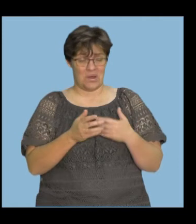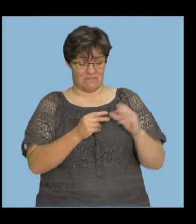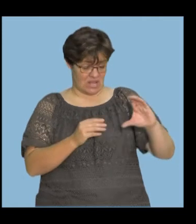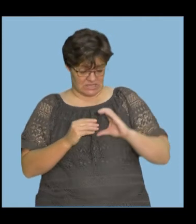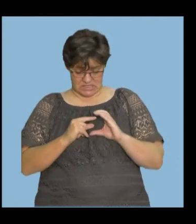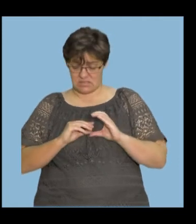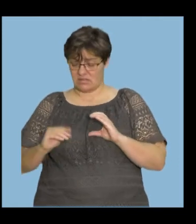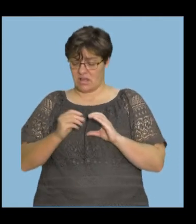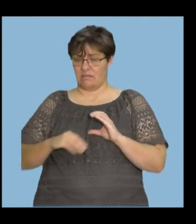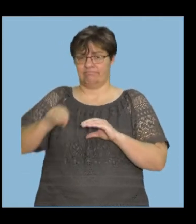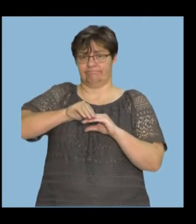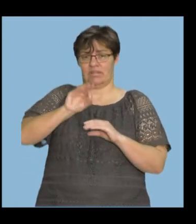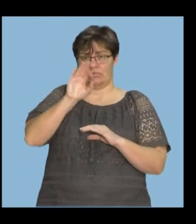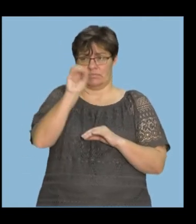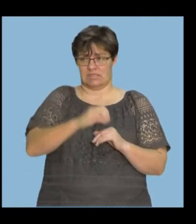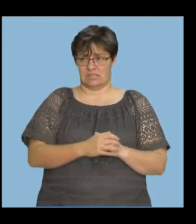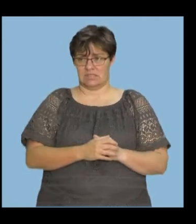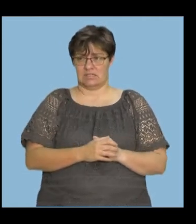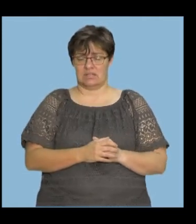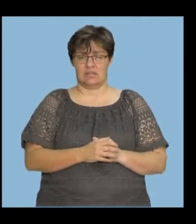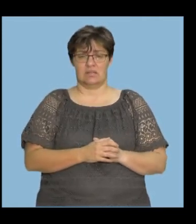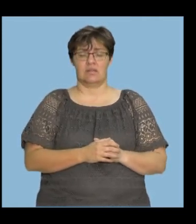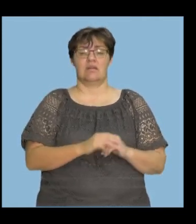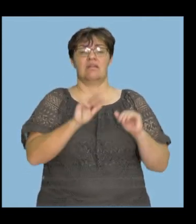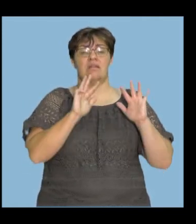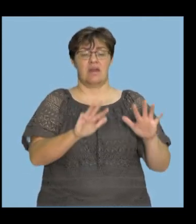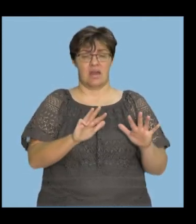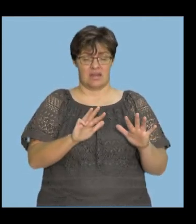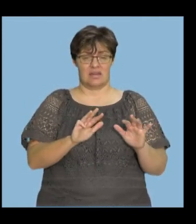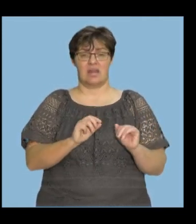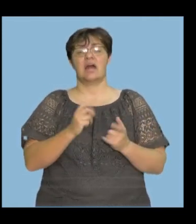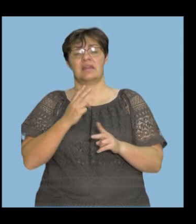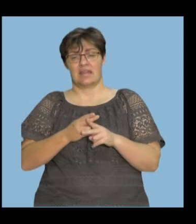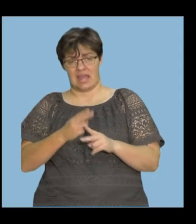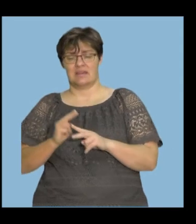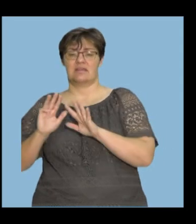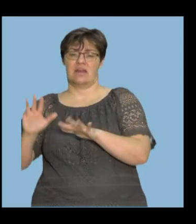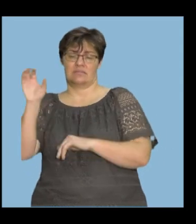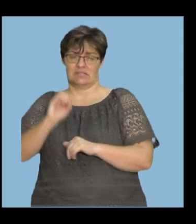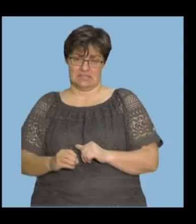have. Then year 4, 9%. Year 5 was similar to 9%.